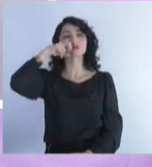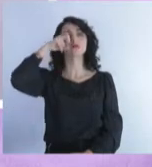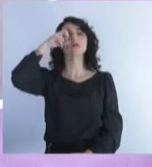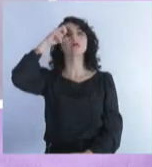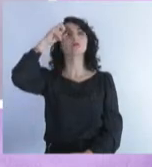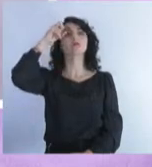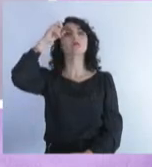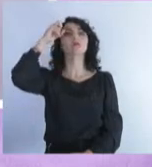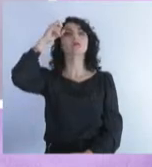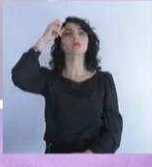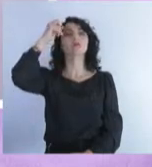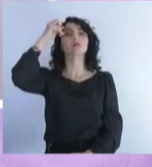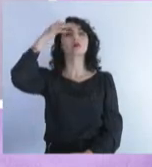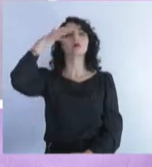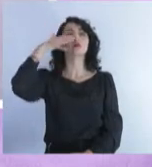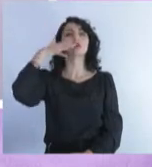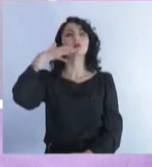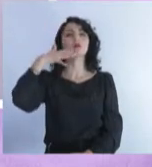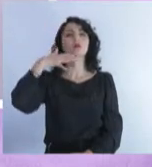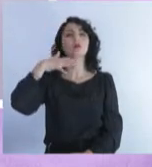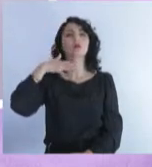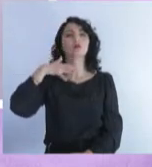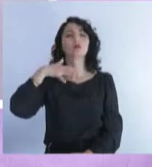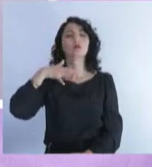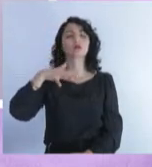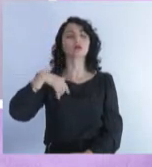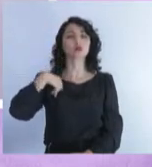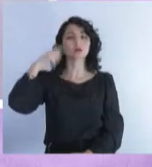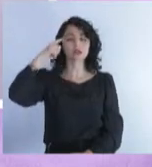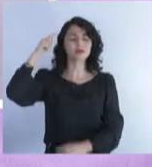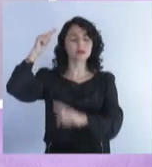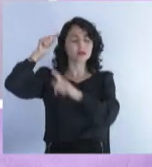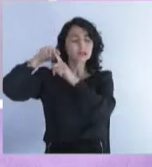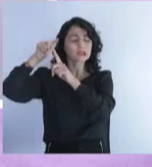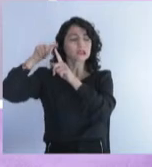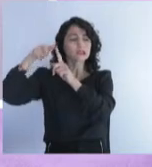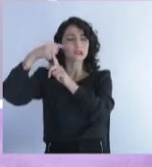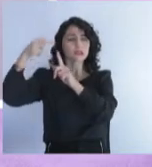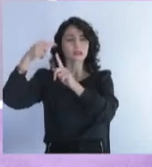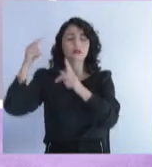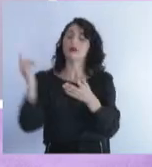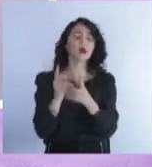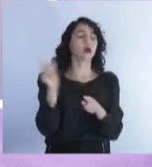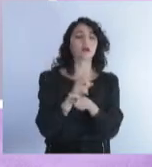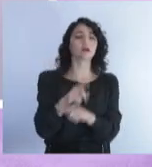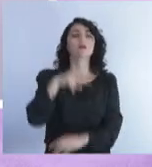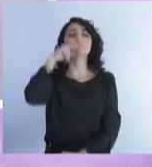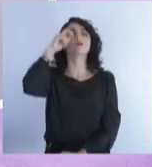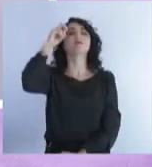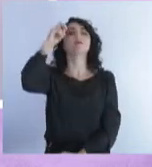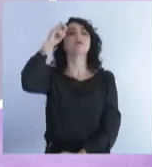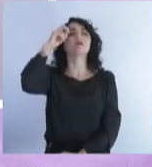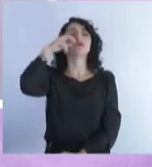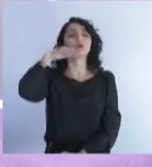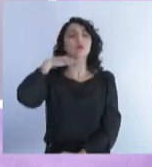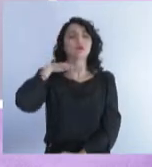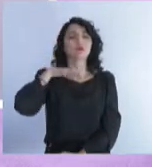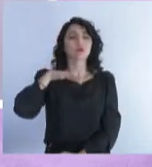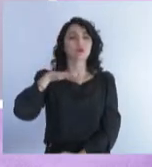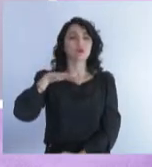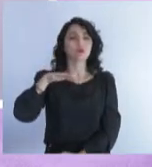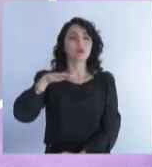When your mind wanders off on some thought and you notice it wandered, just bring it back to the next breath and start